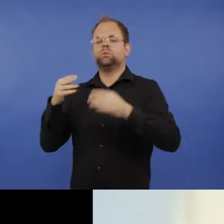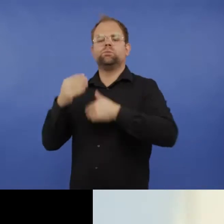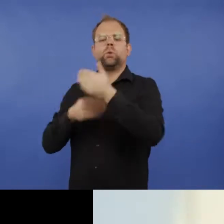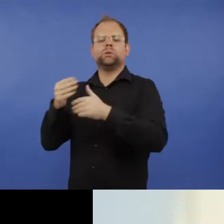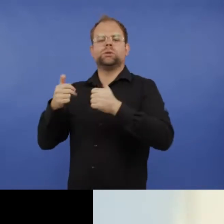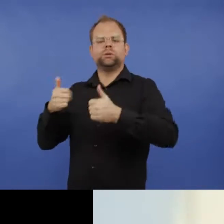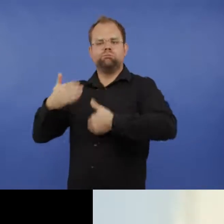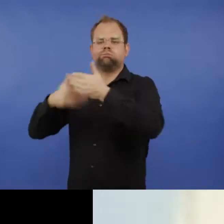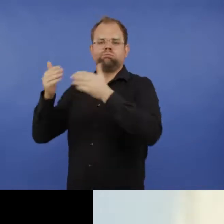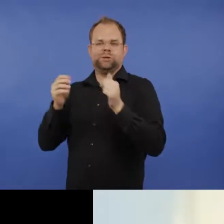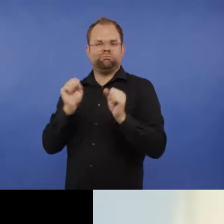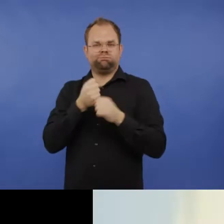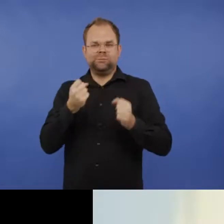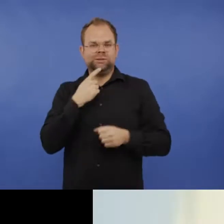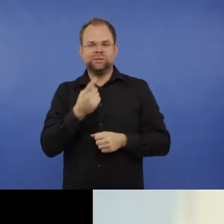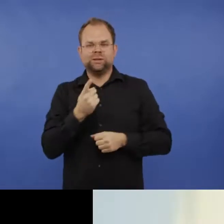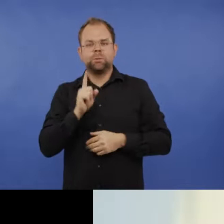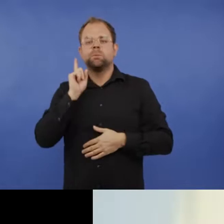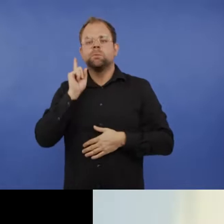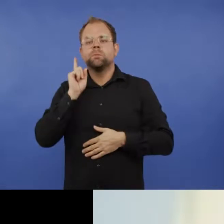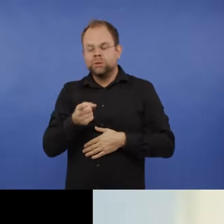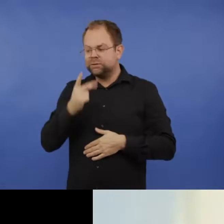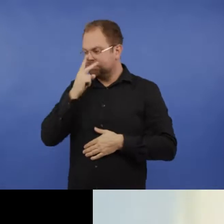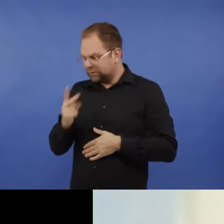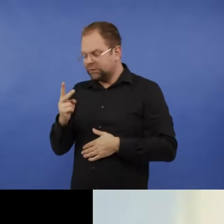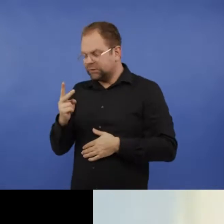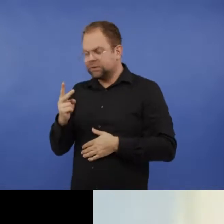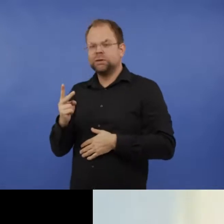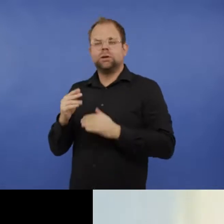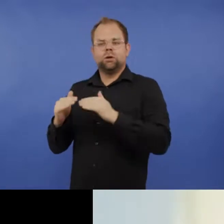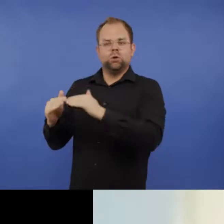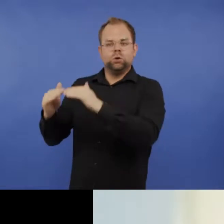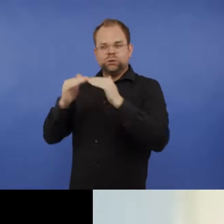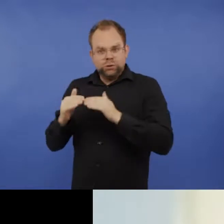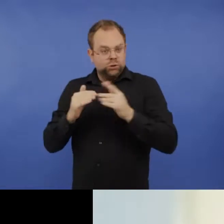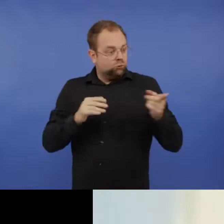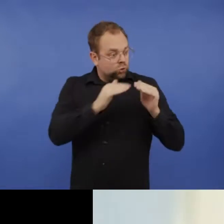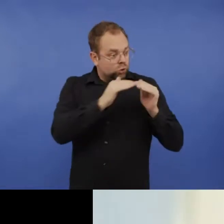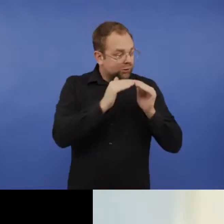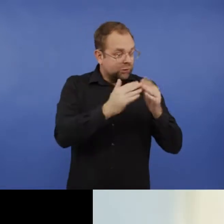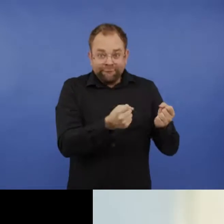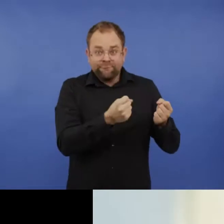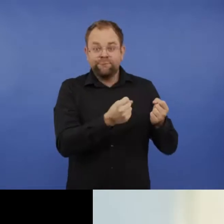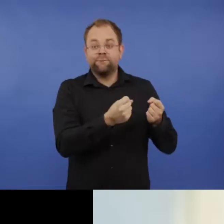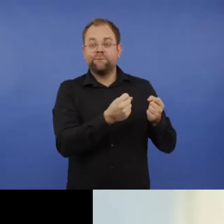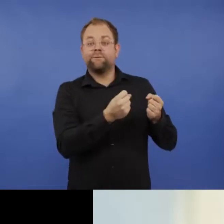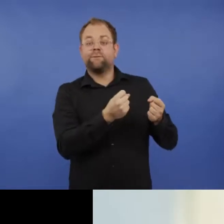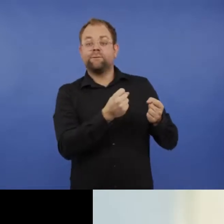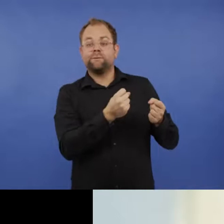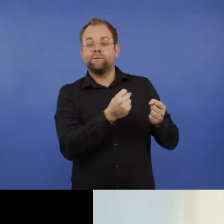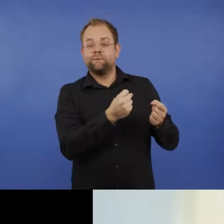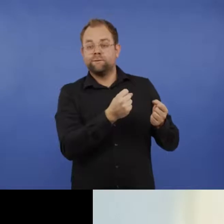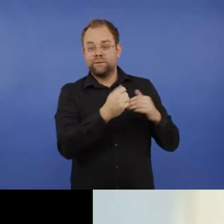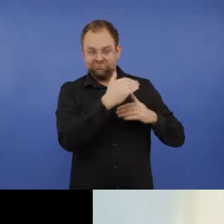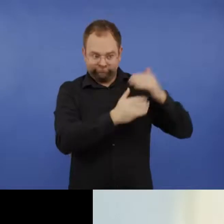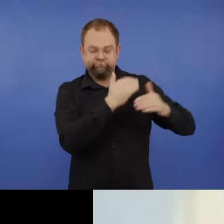their accountability to that group really seriously. That being elected to represent a group in a process